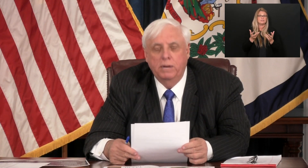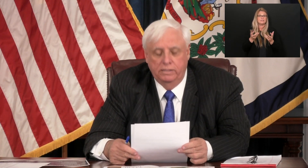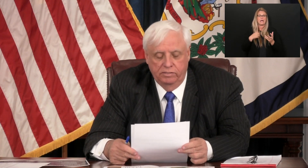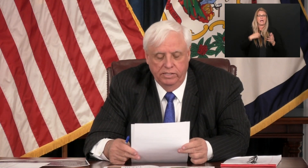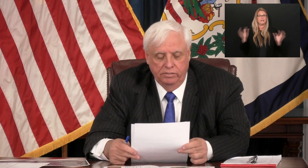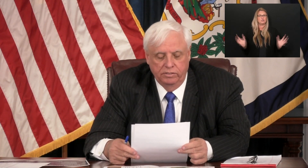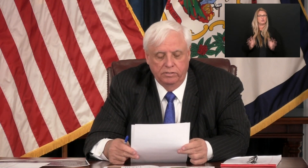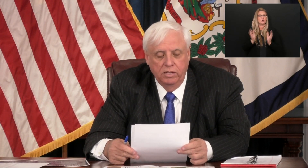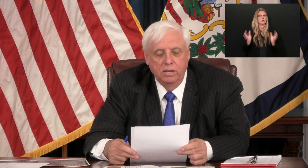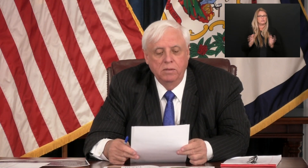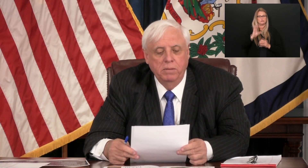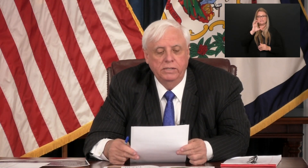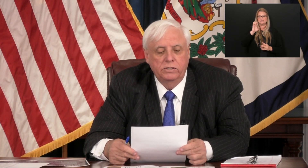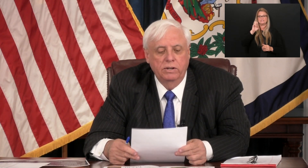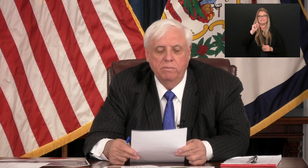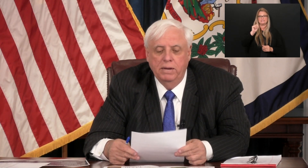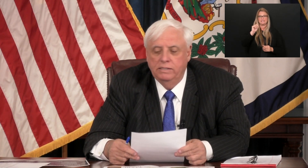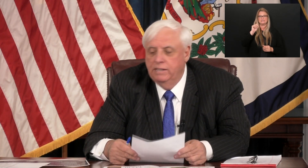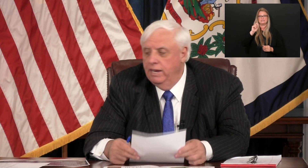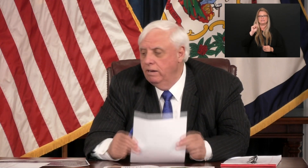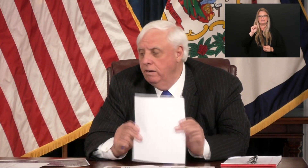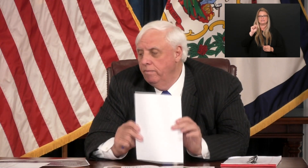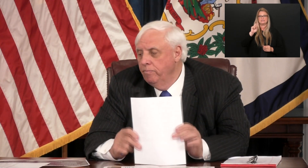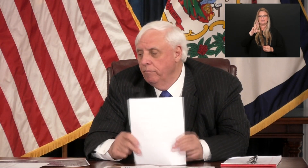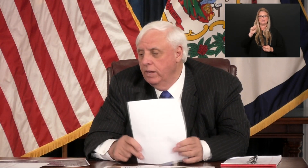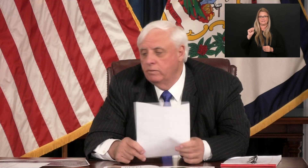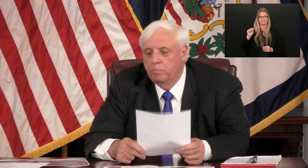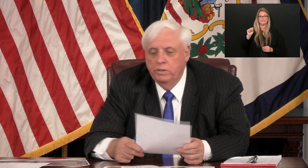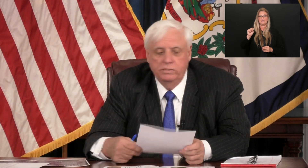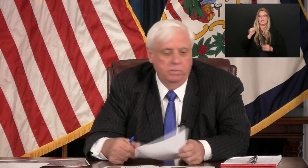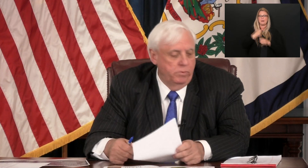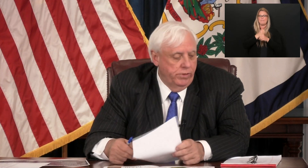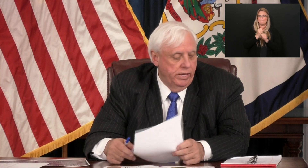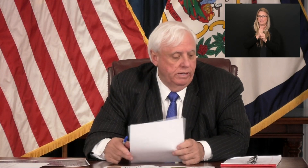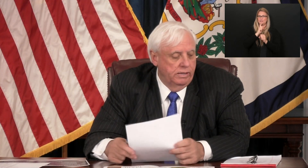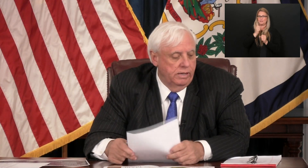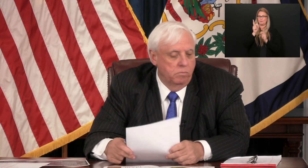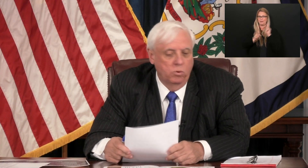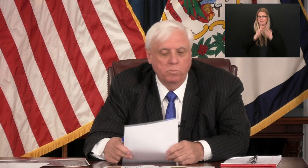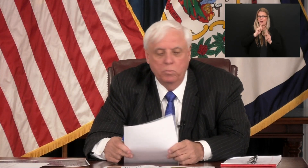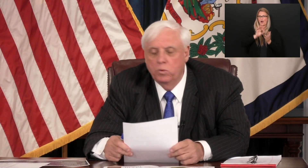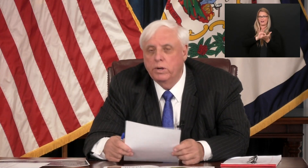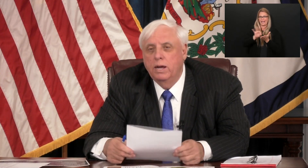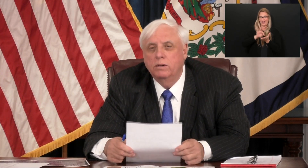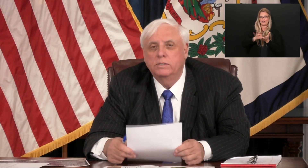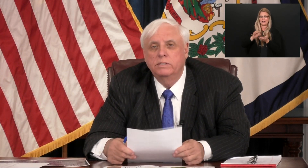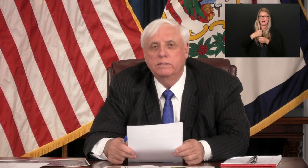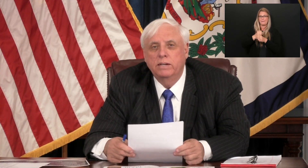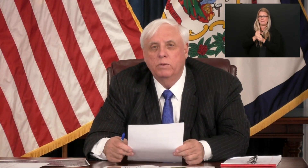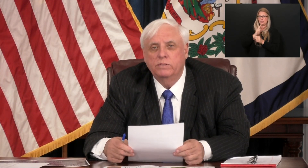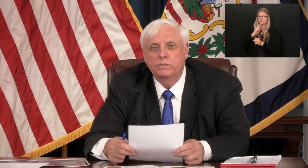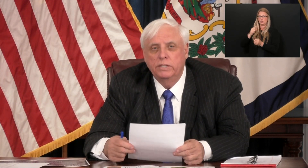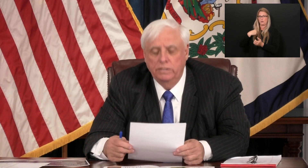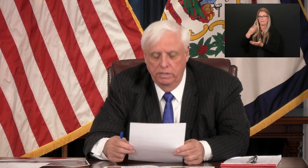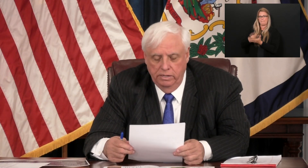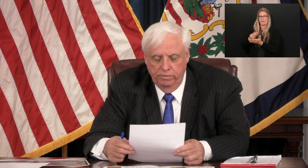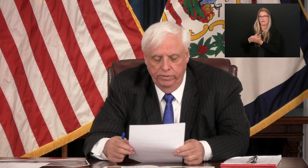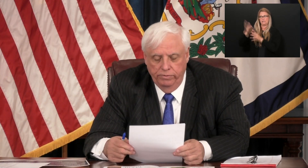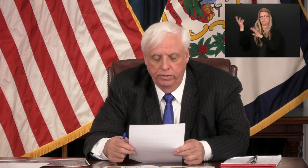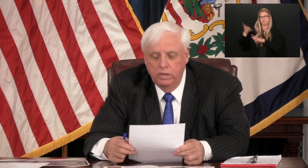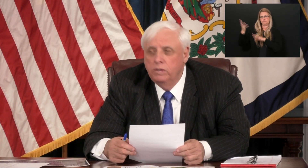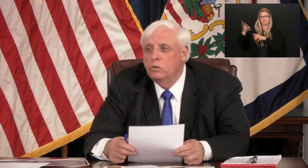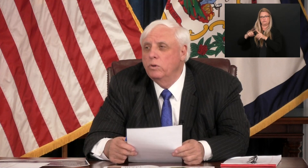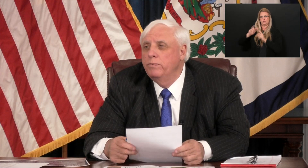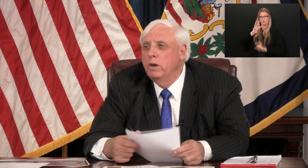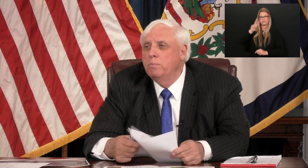and more about the census. Make sure everybody's counted. That's a pretty simple thing to get more and more and more dollars to the state of West Virginia. And